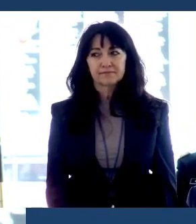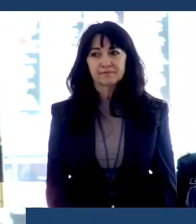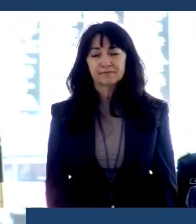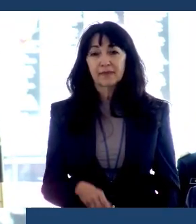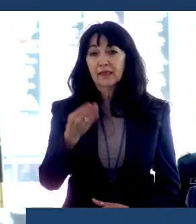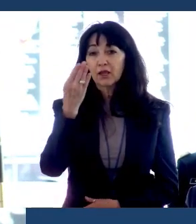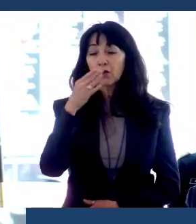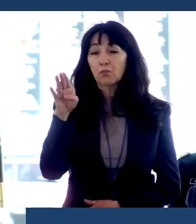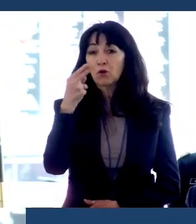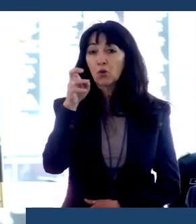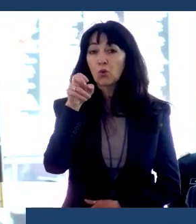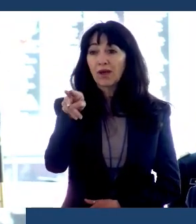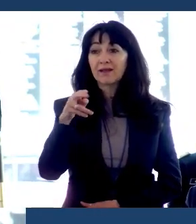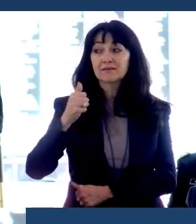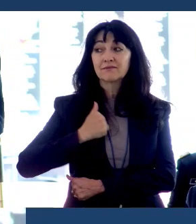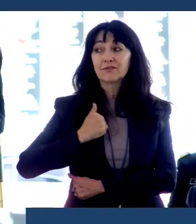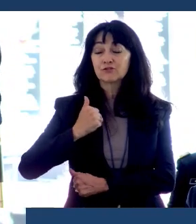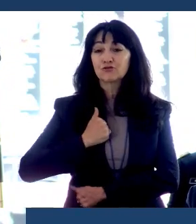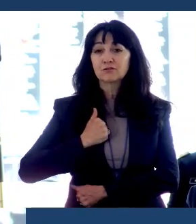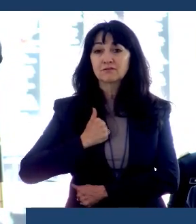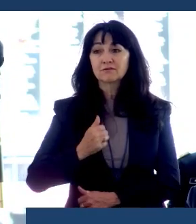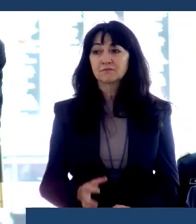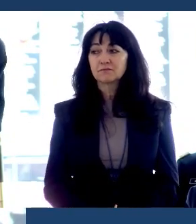Blue Hen Veterans.